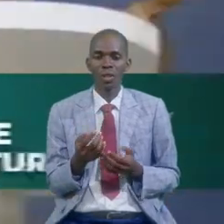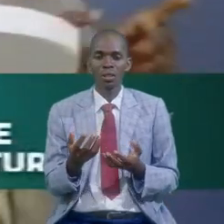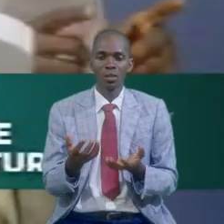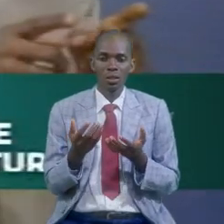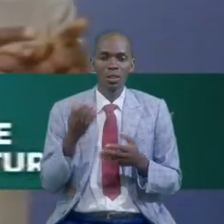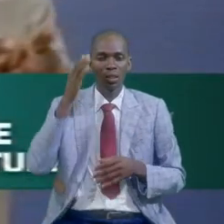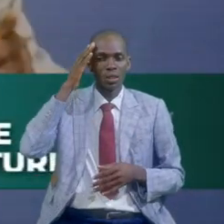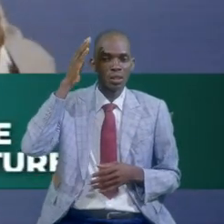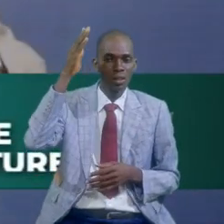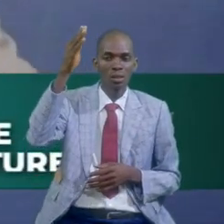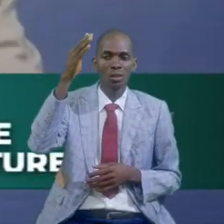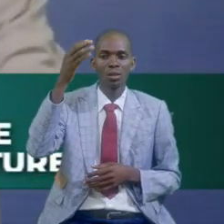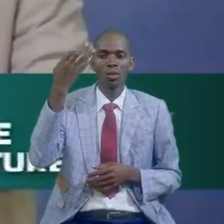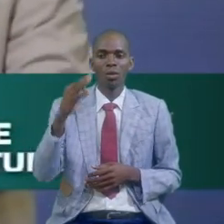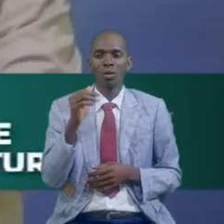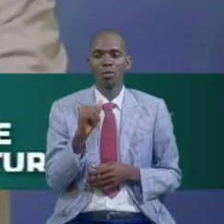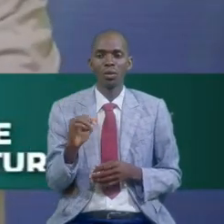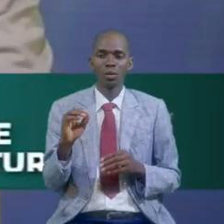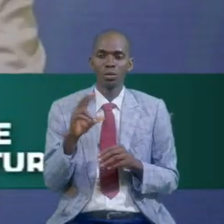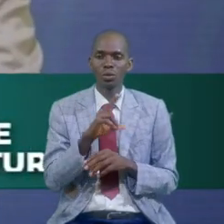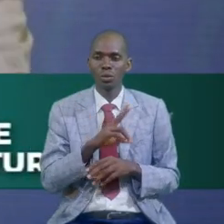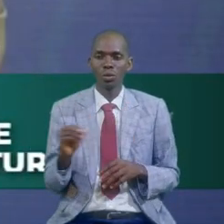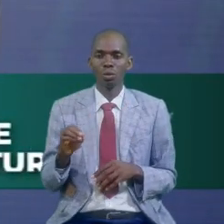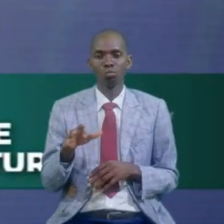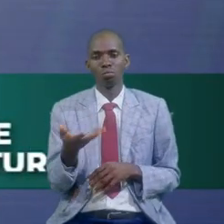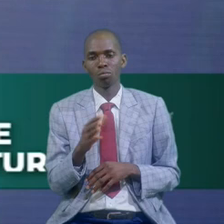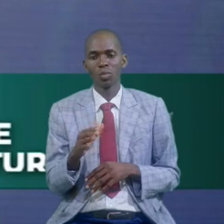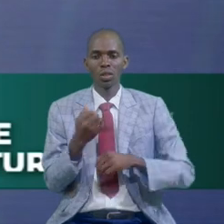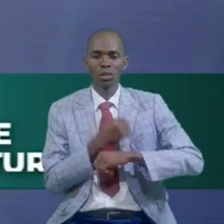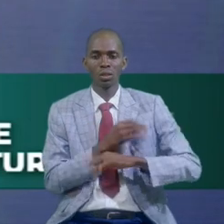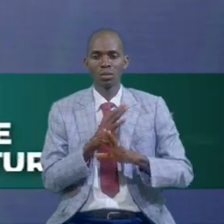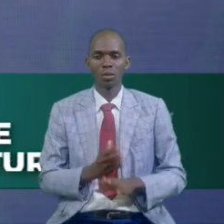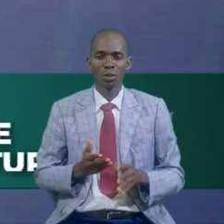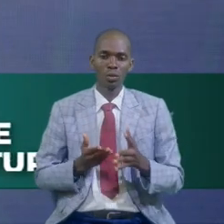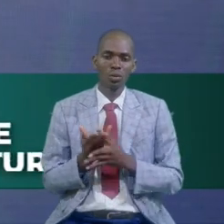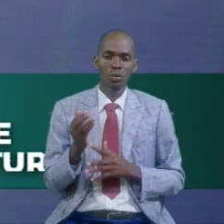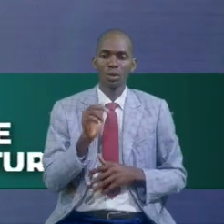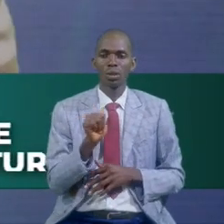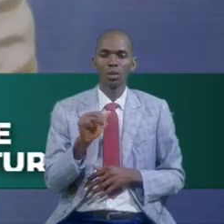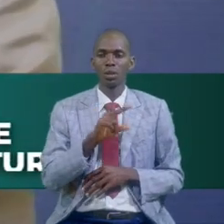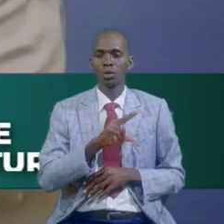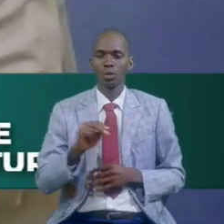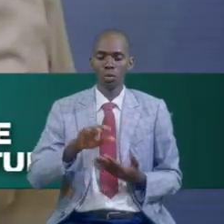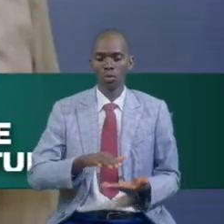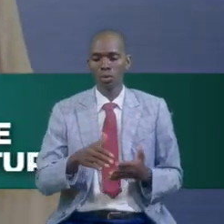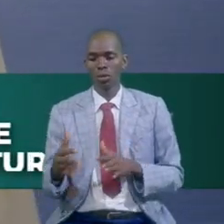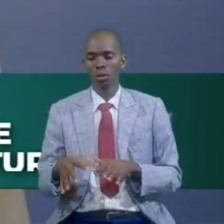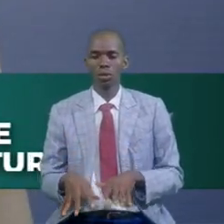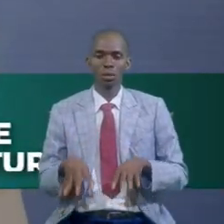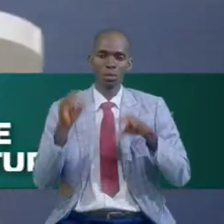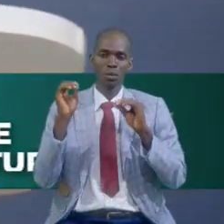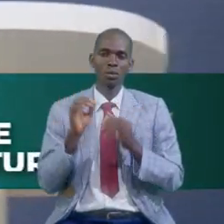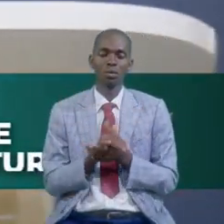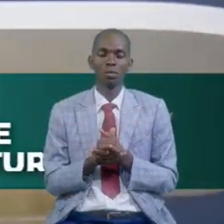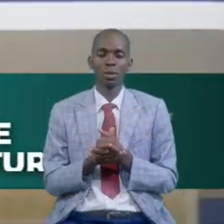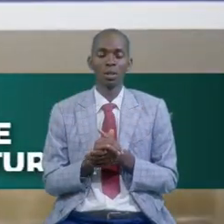compromise defender through a no death departure. Our man,